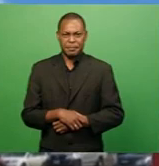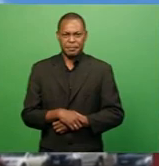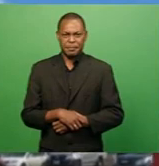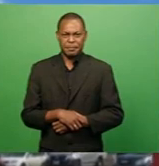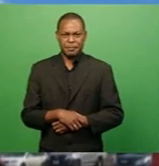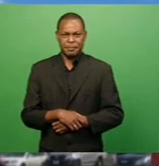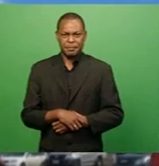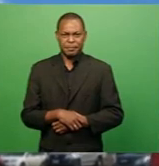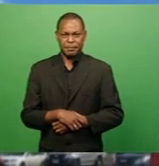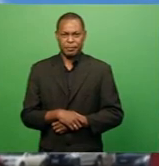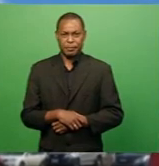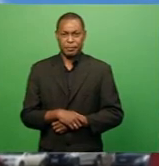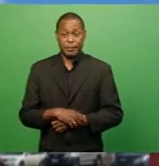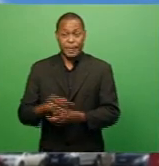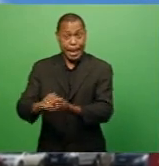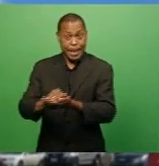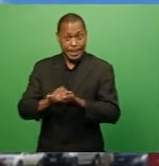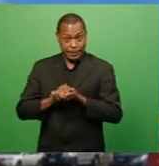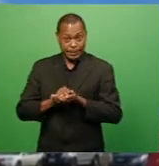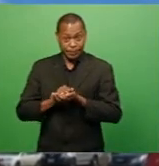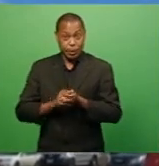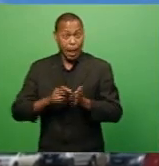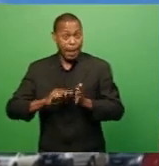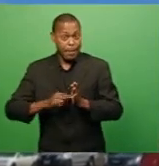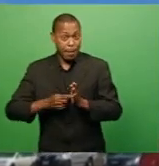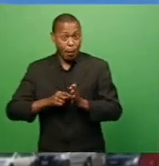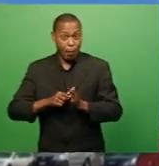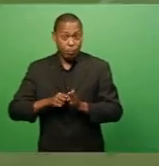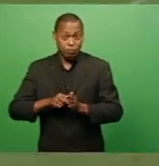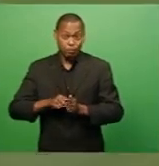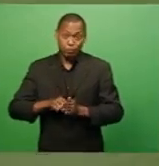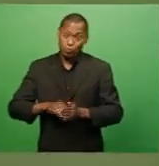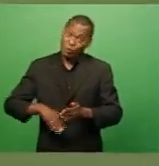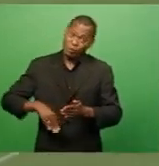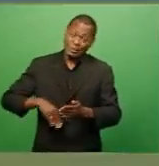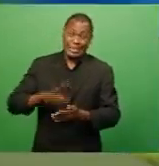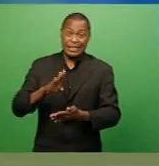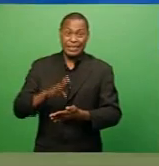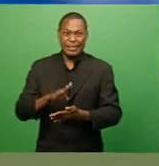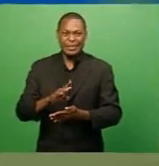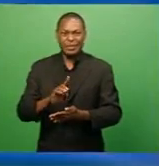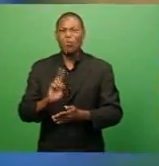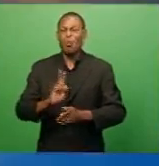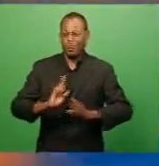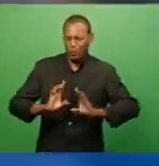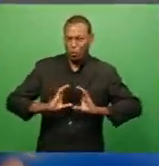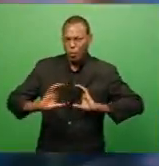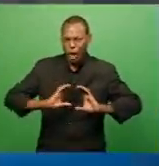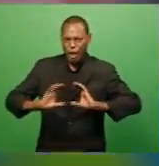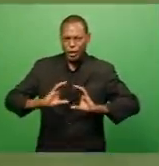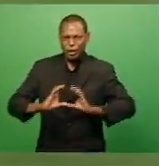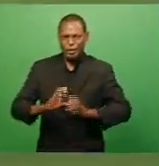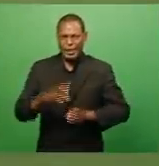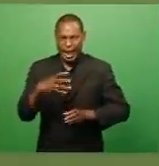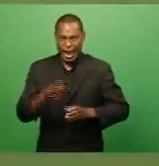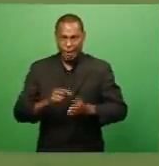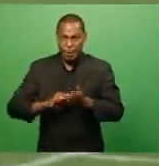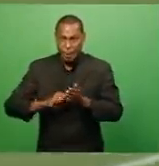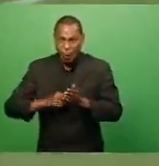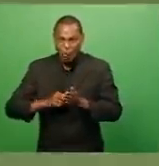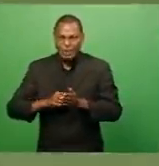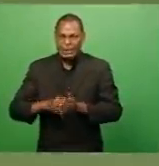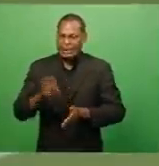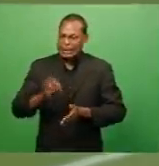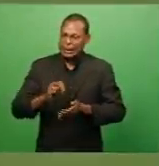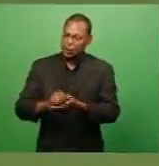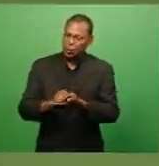Retaining the ball during kickoff is crucial for the team to maintain possession. It is all about communication. Once they have the ball, they will need to put a strong defense and